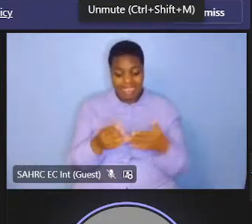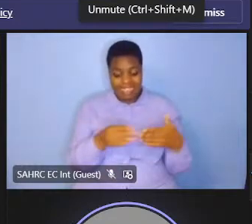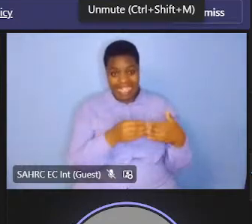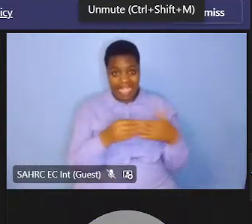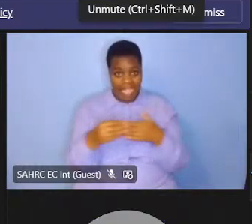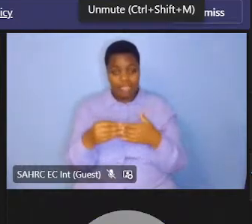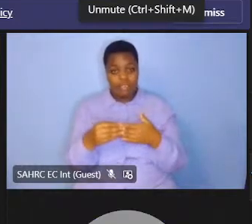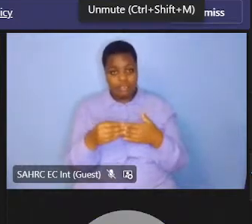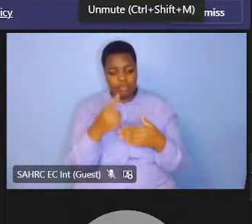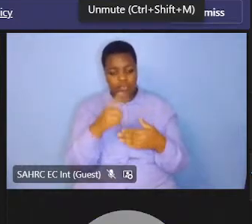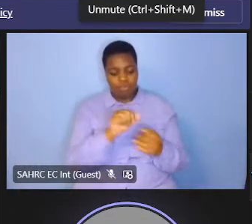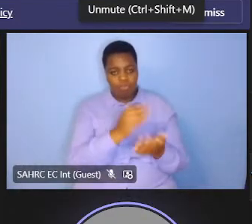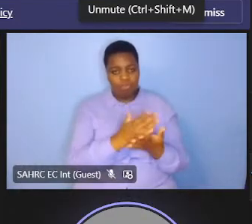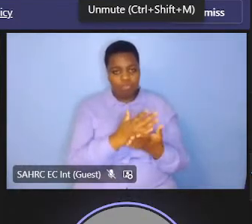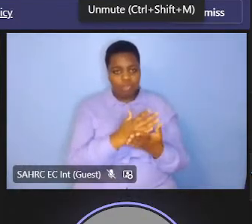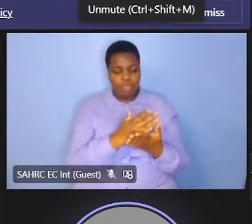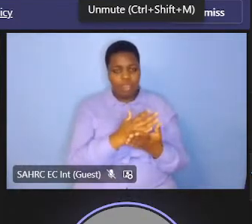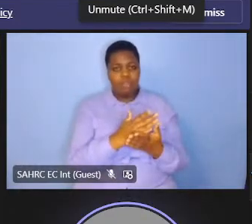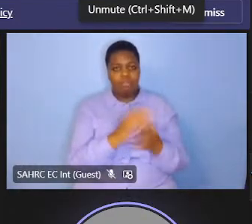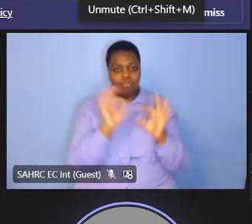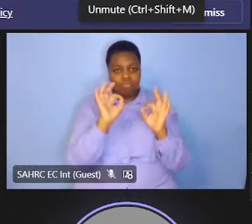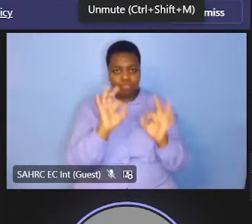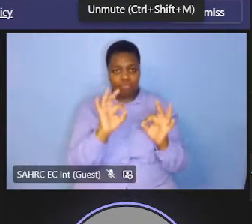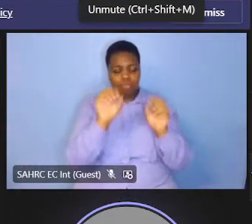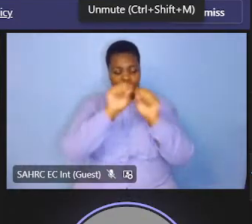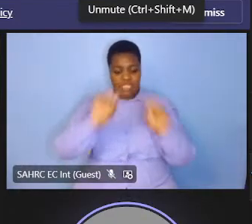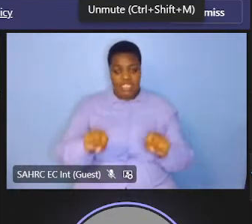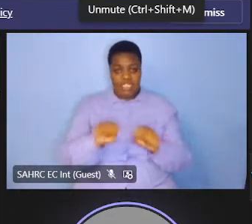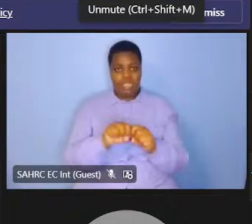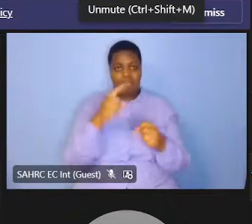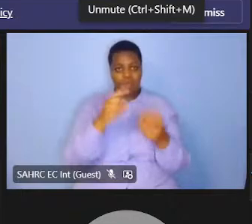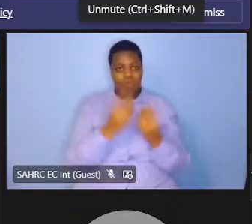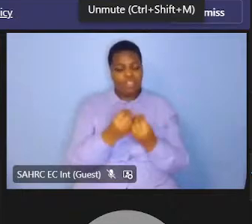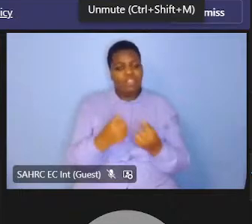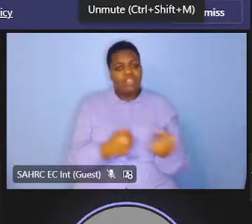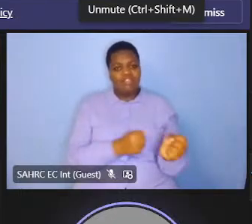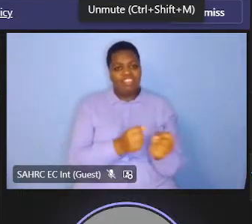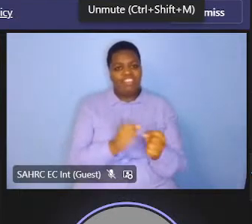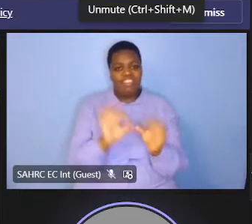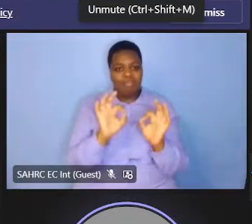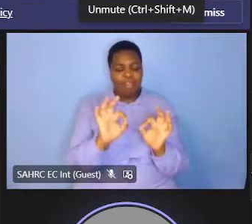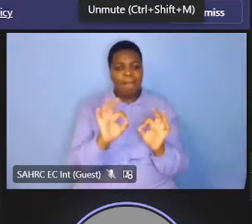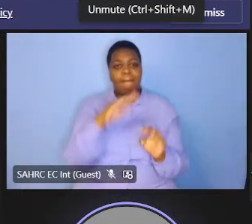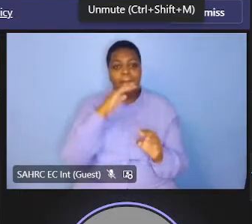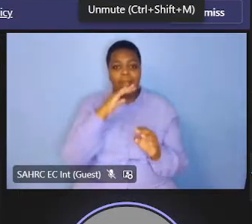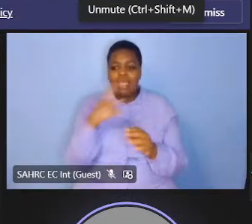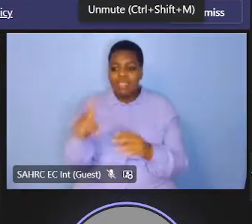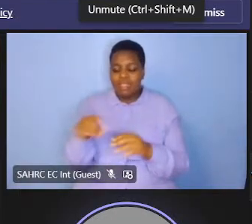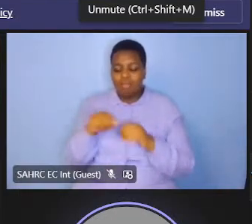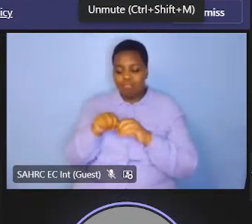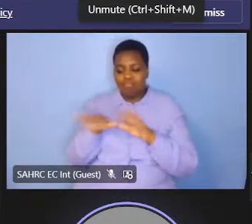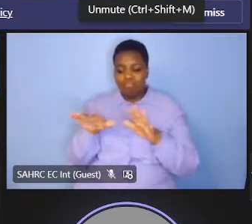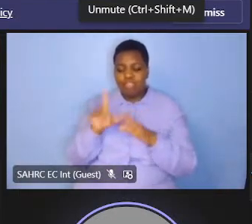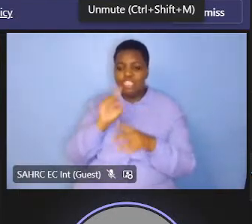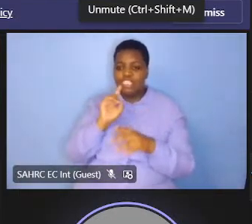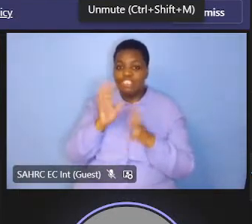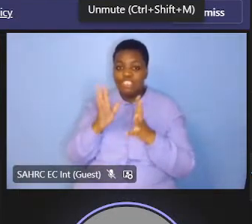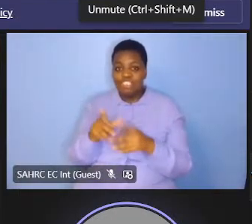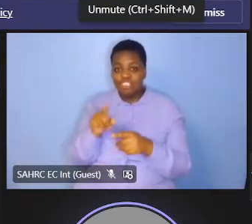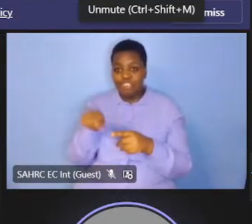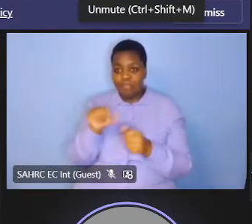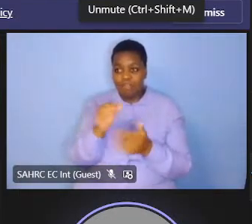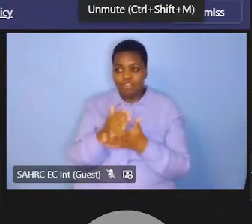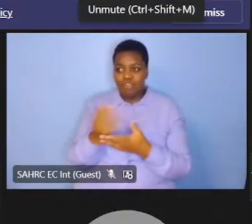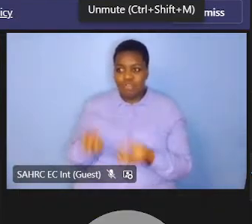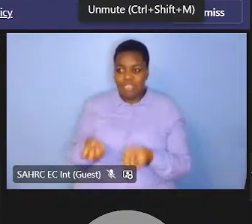system, an adequate infrastructure, and the training of teachers to provide